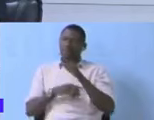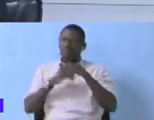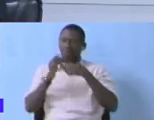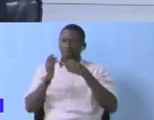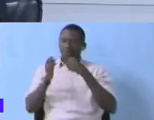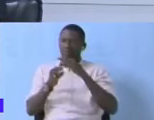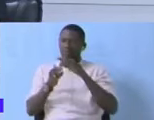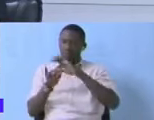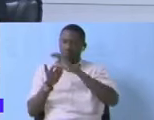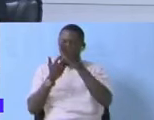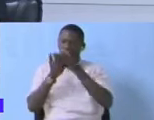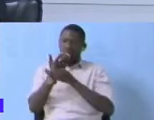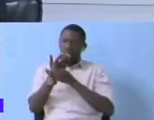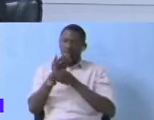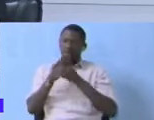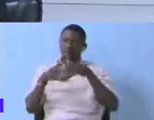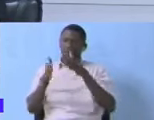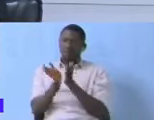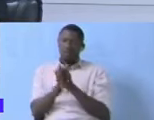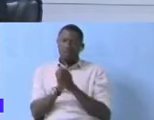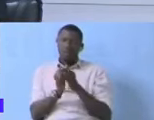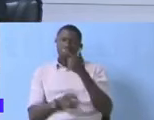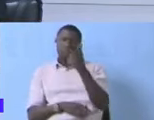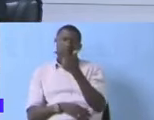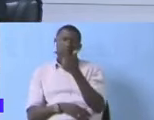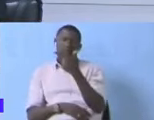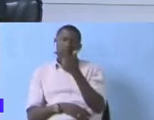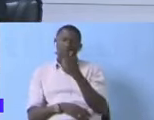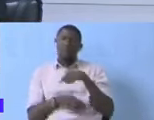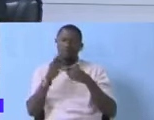Nata boss school. Then I left school.